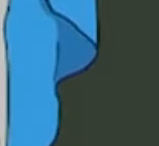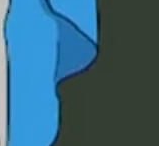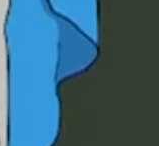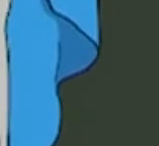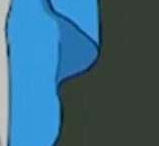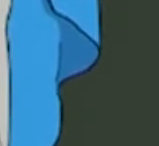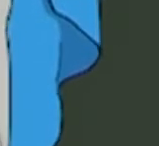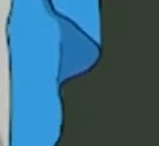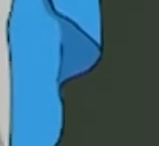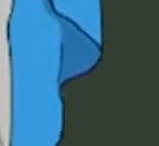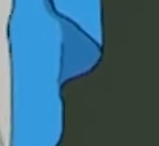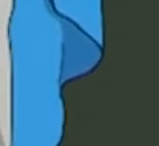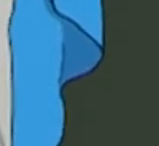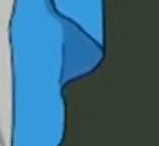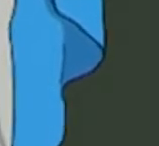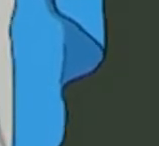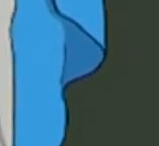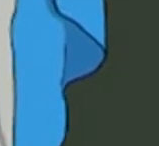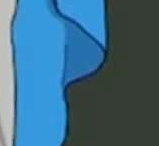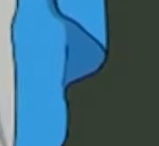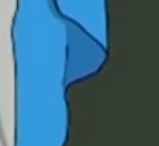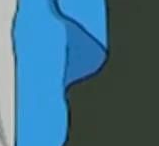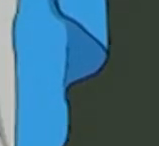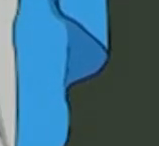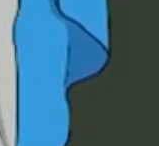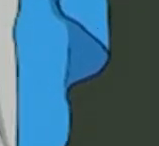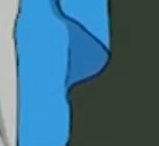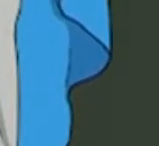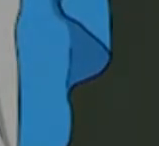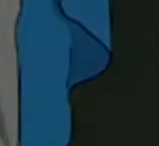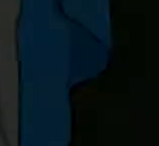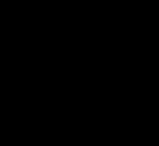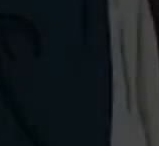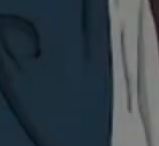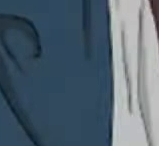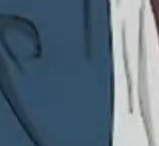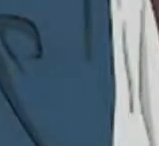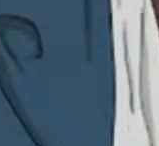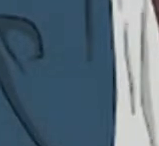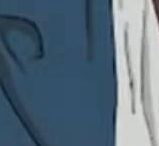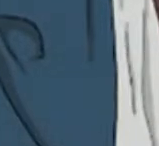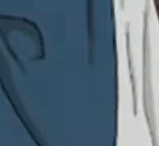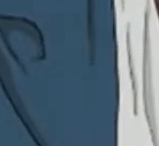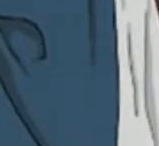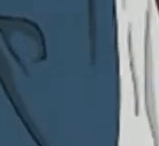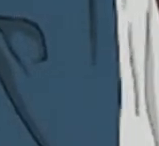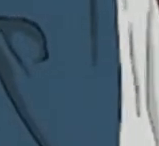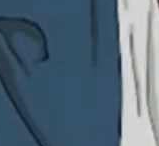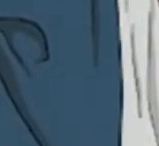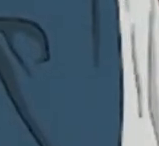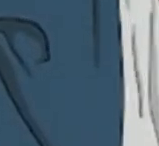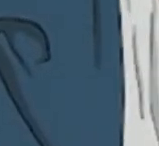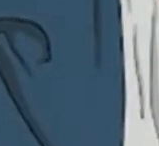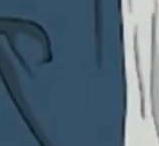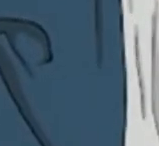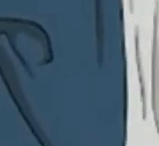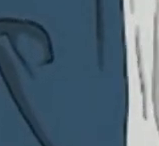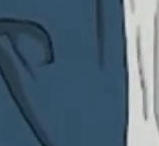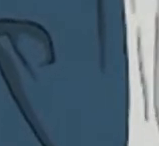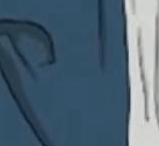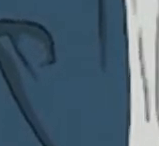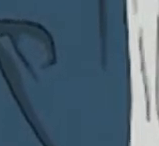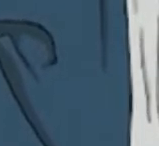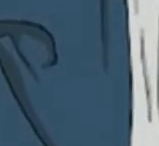among women, and blessed is the fruit of thy womb, Jesus. Holy Mary, Mother of God, pray for us